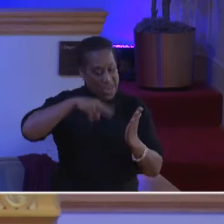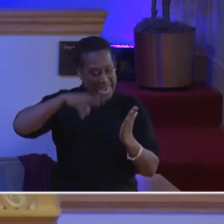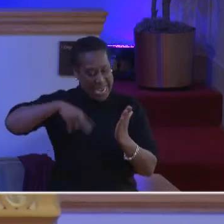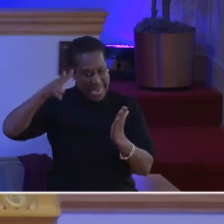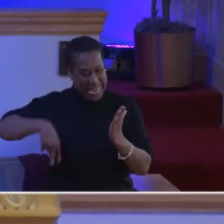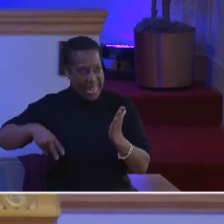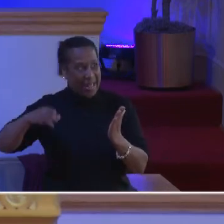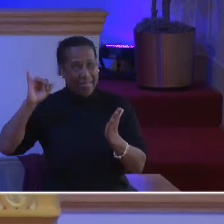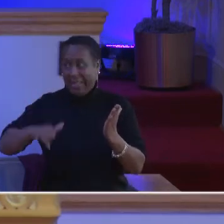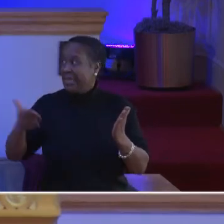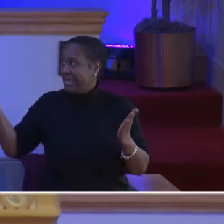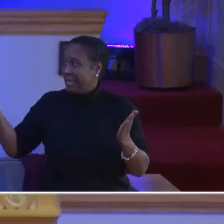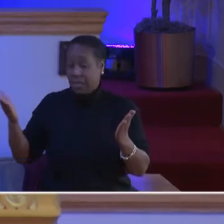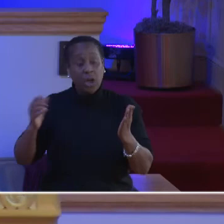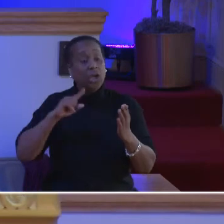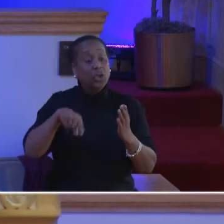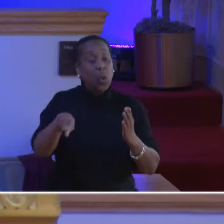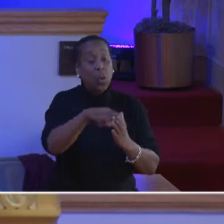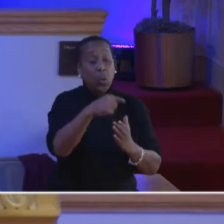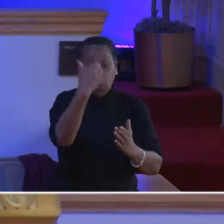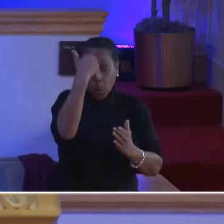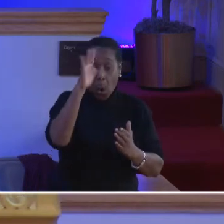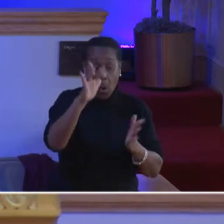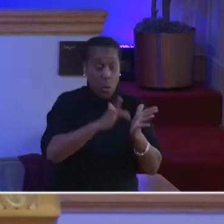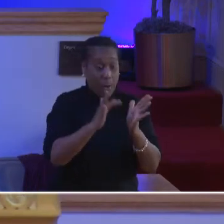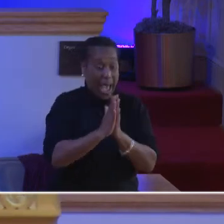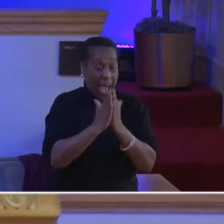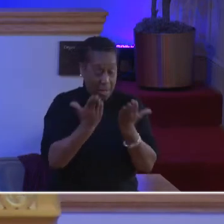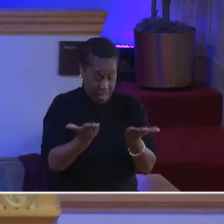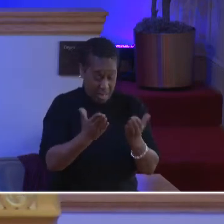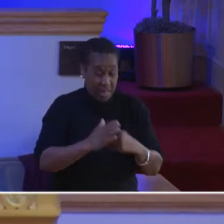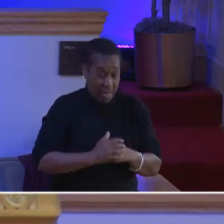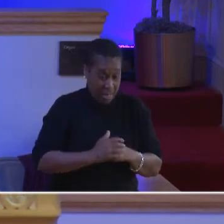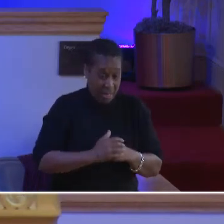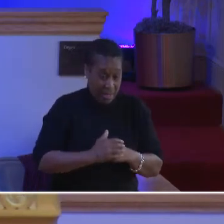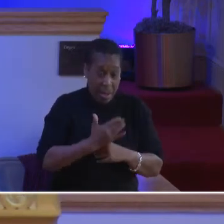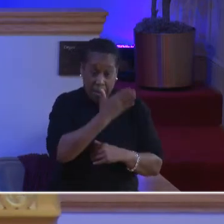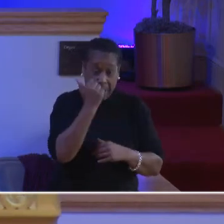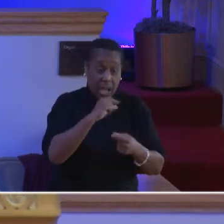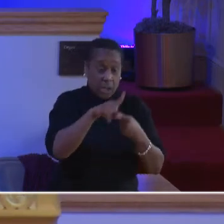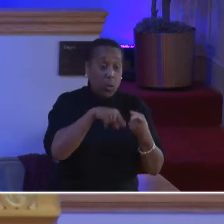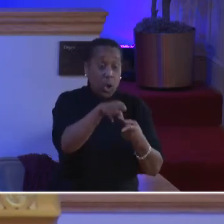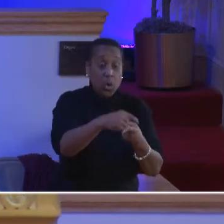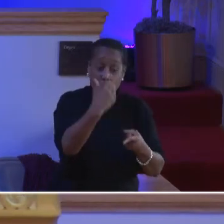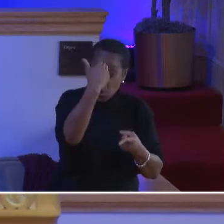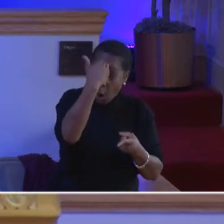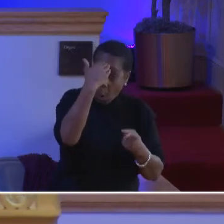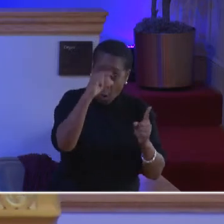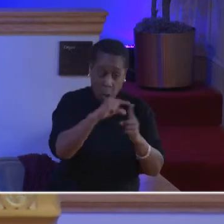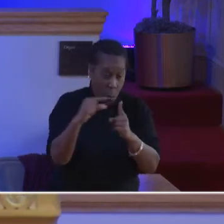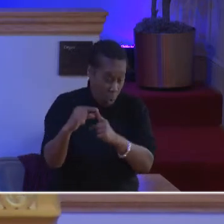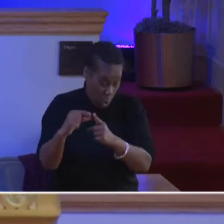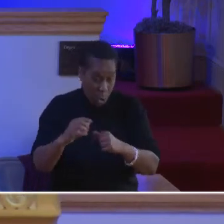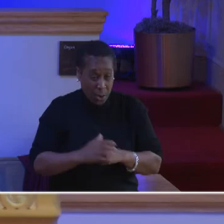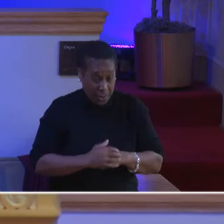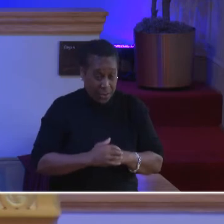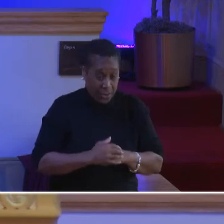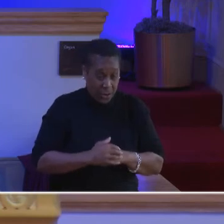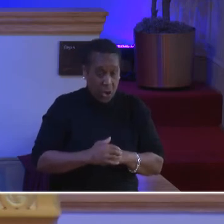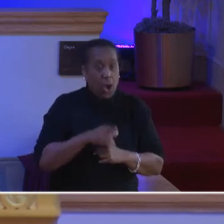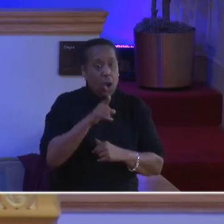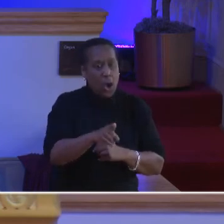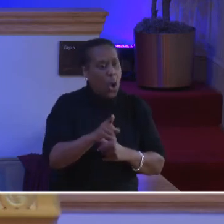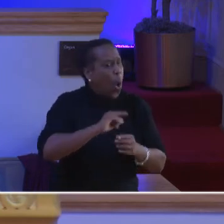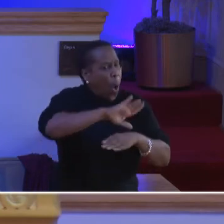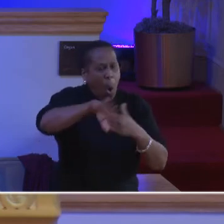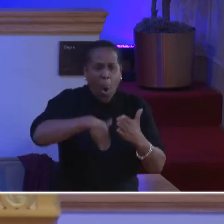year, so you know your Bible. Because when you know the word, you put